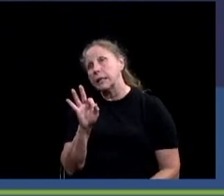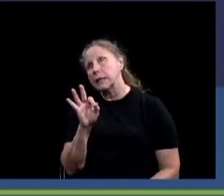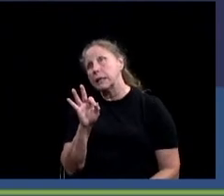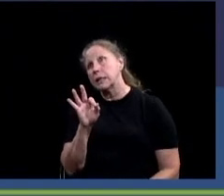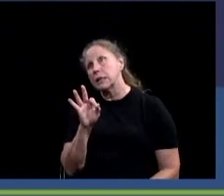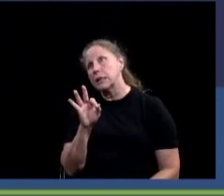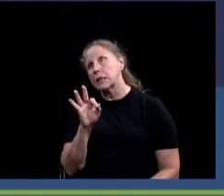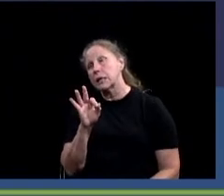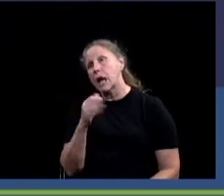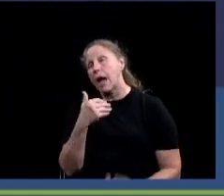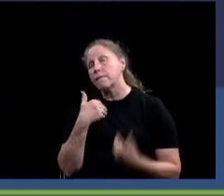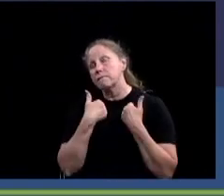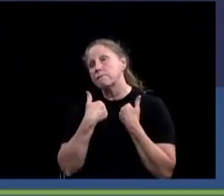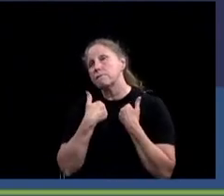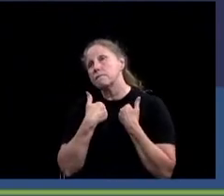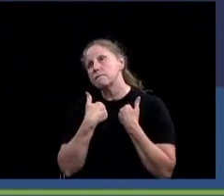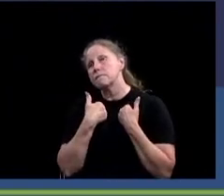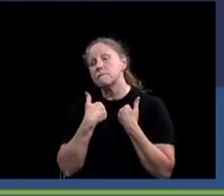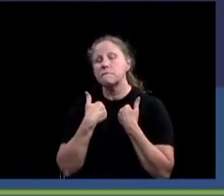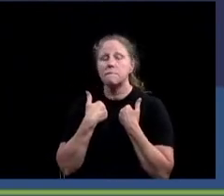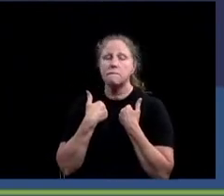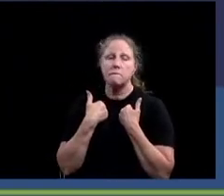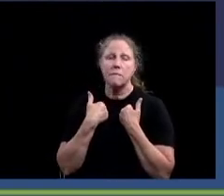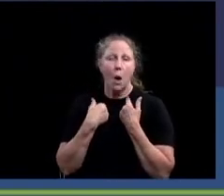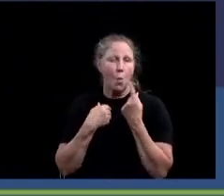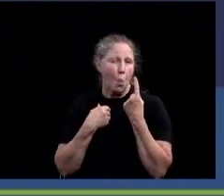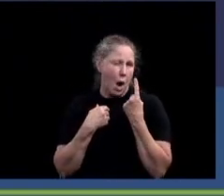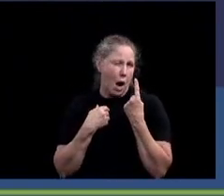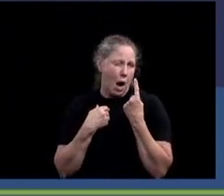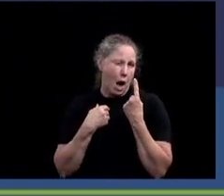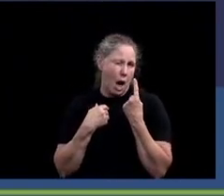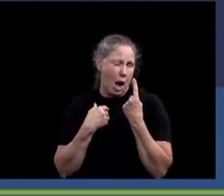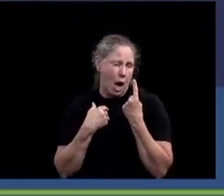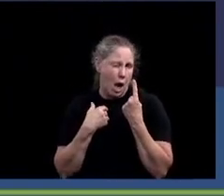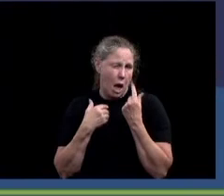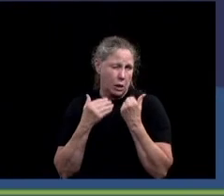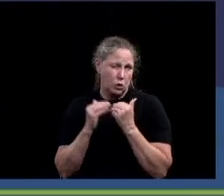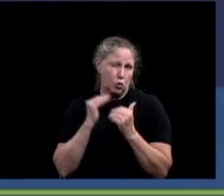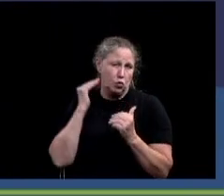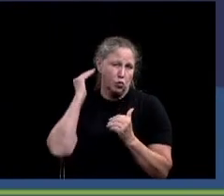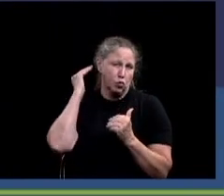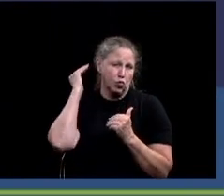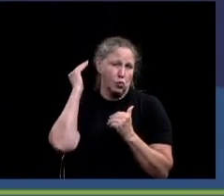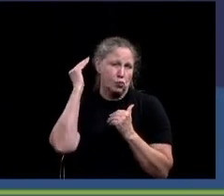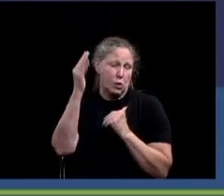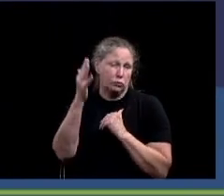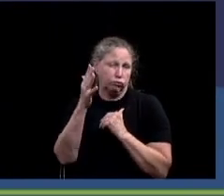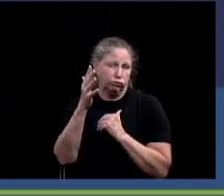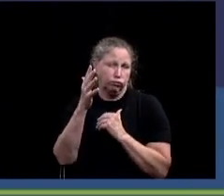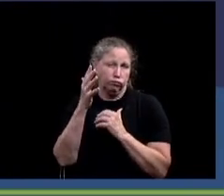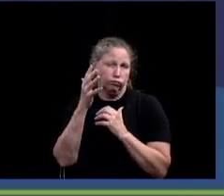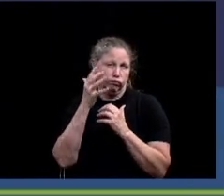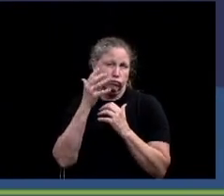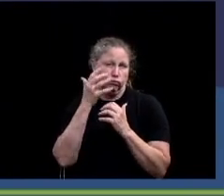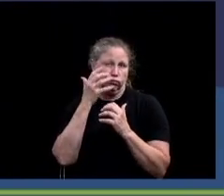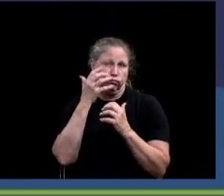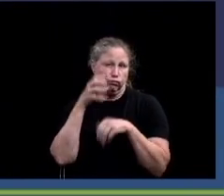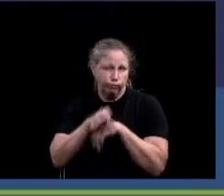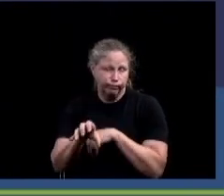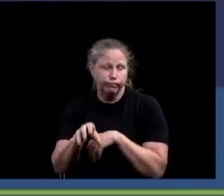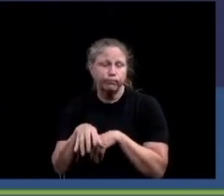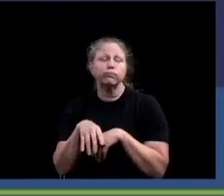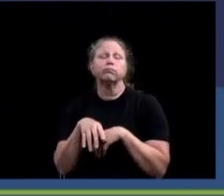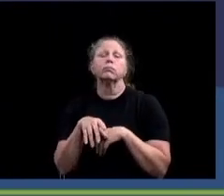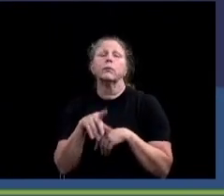see one excessive force made by a citizen. 2 officers were the subject